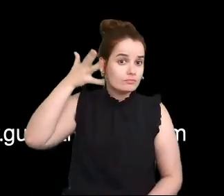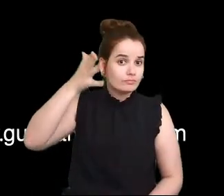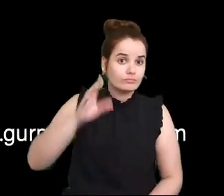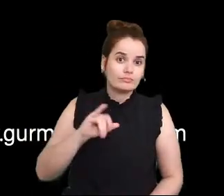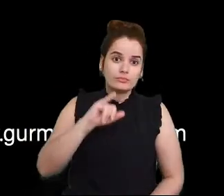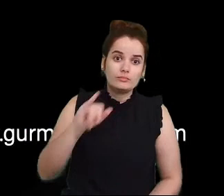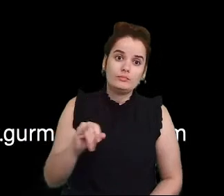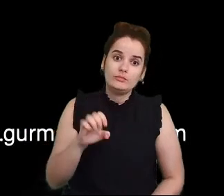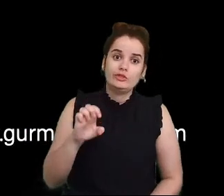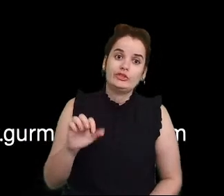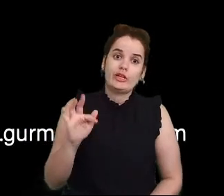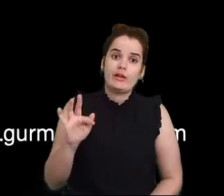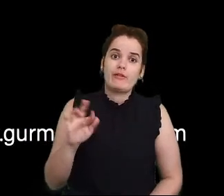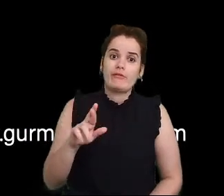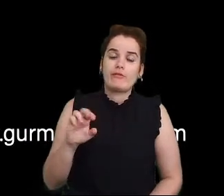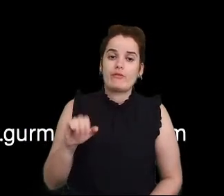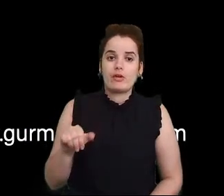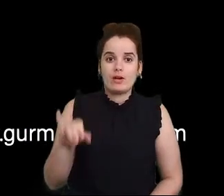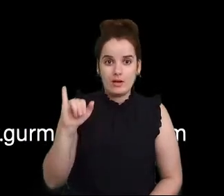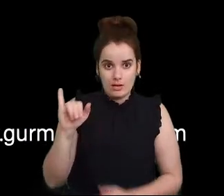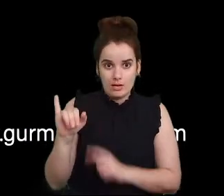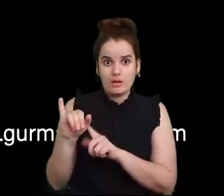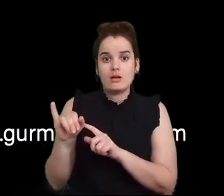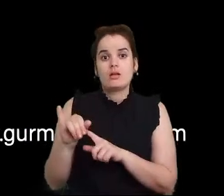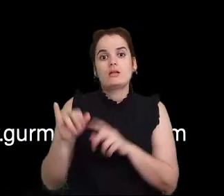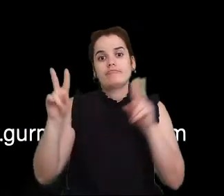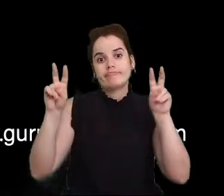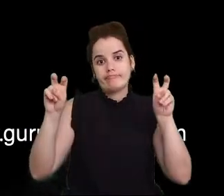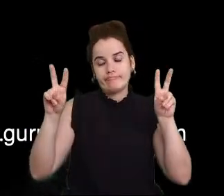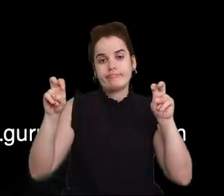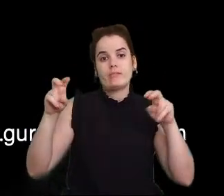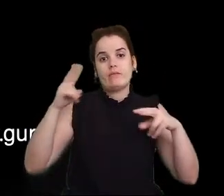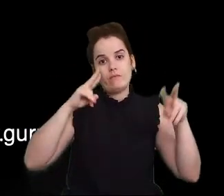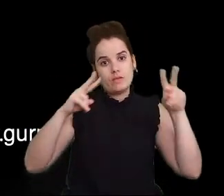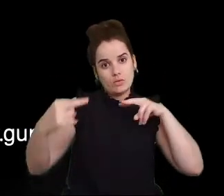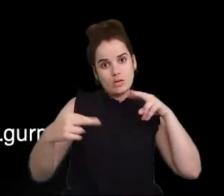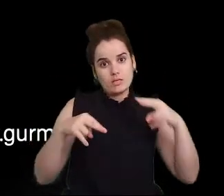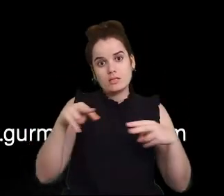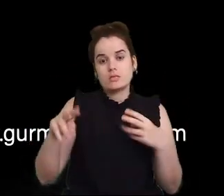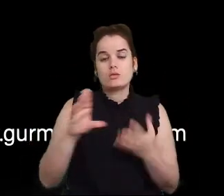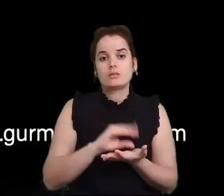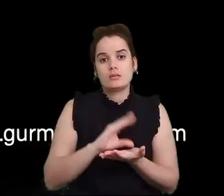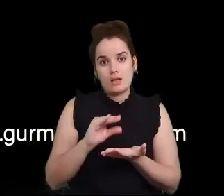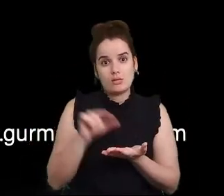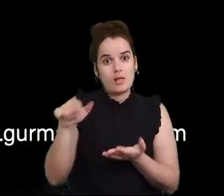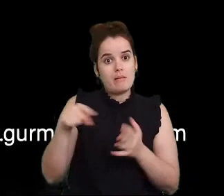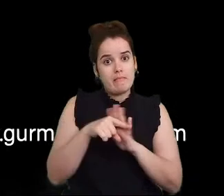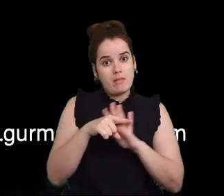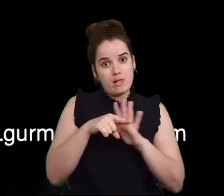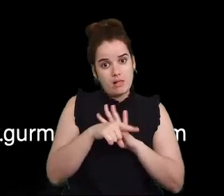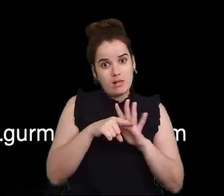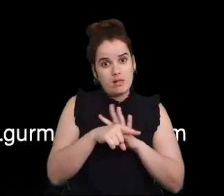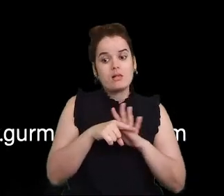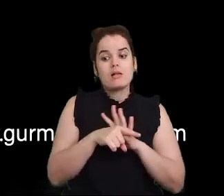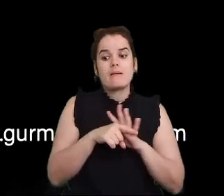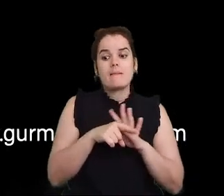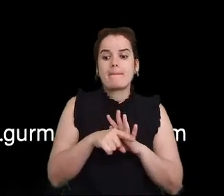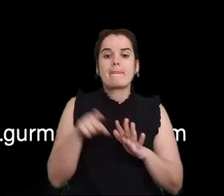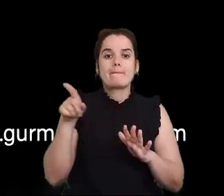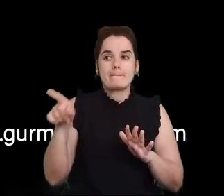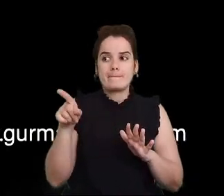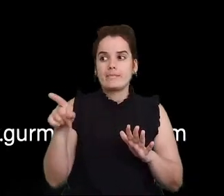data visualization expert who essentially was one of the first few people who were part